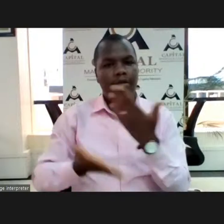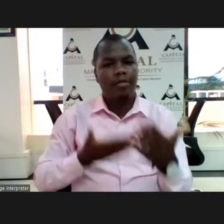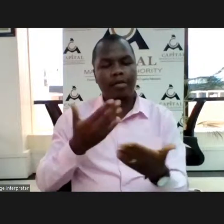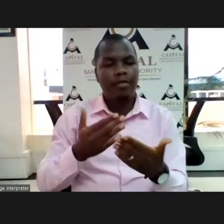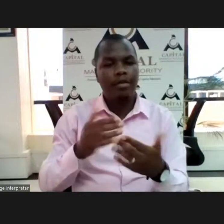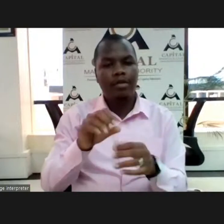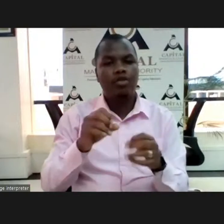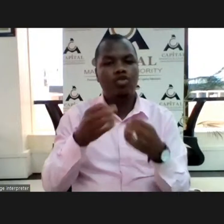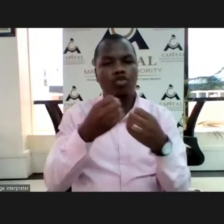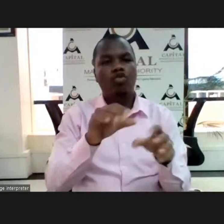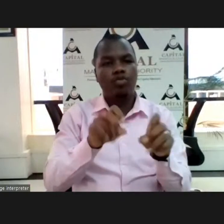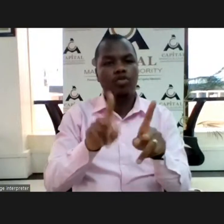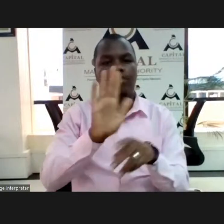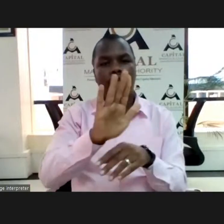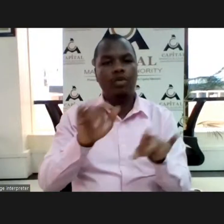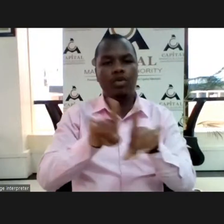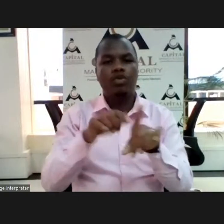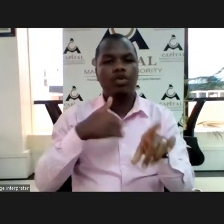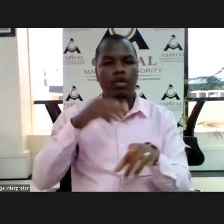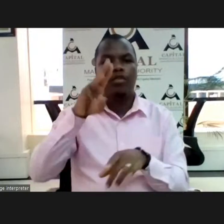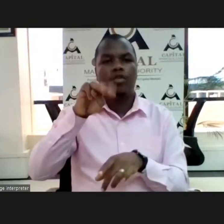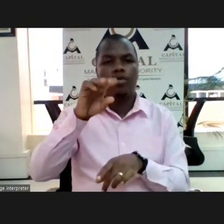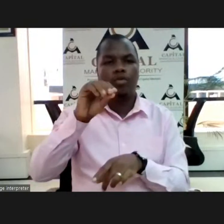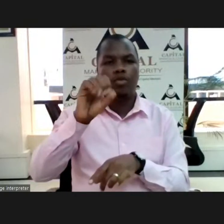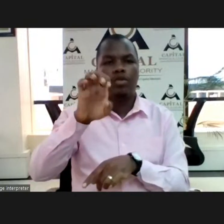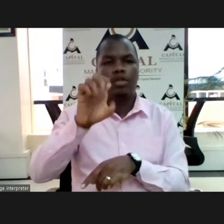opportunity. We also have Moses Kanyora.